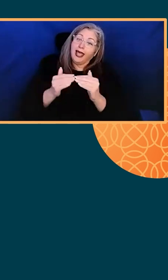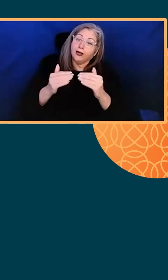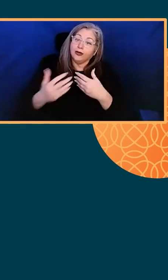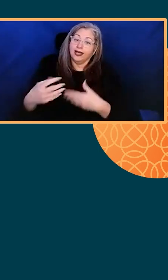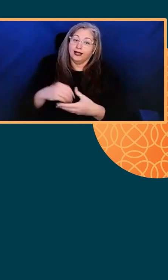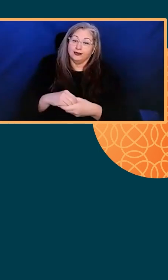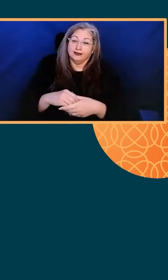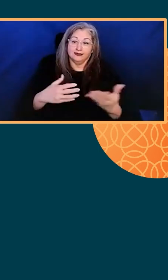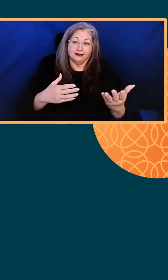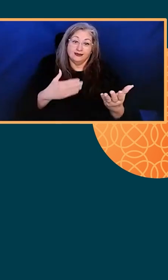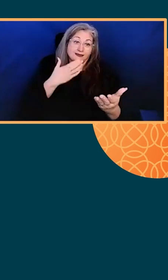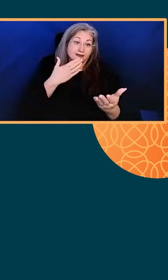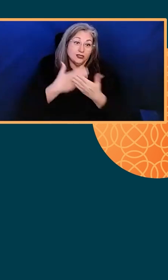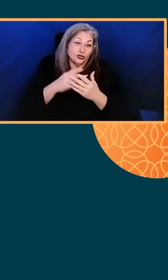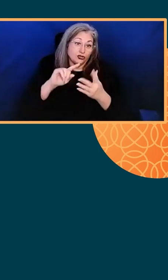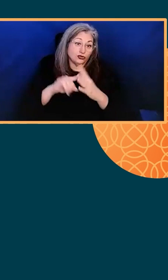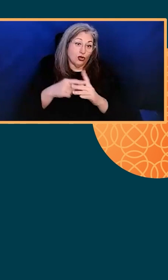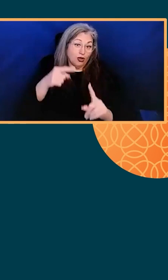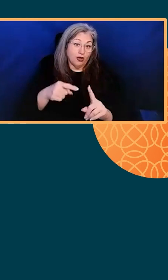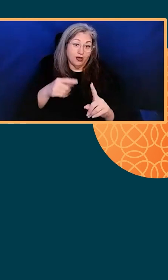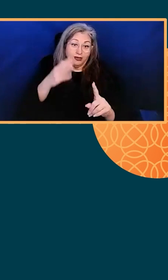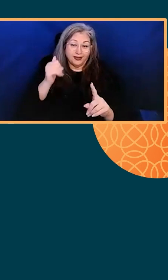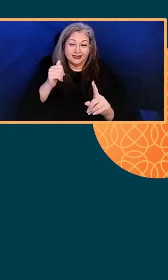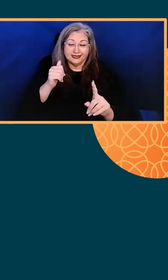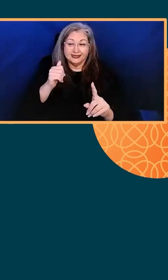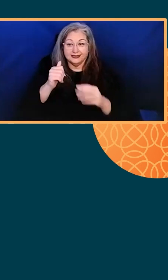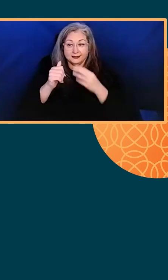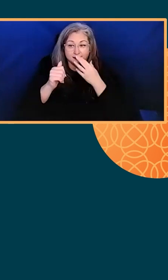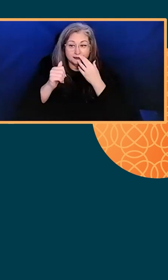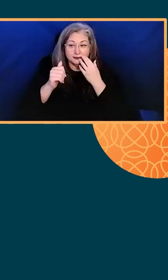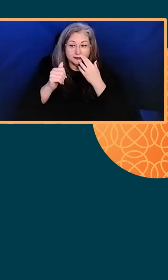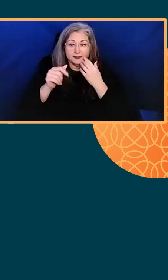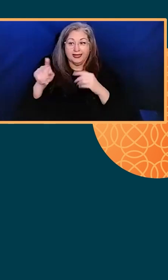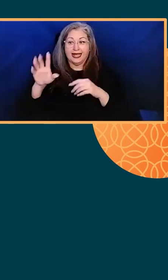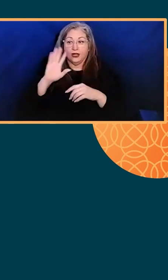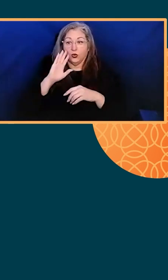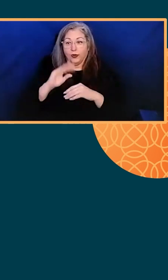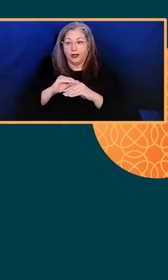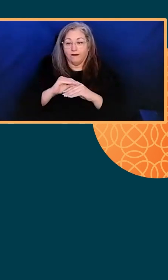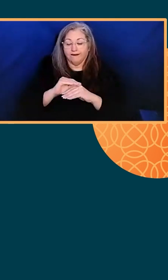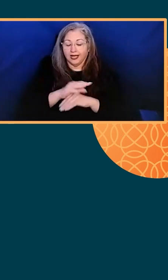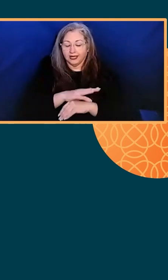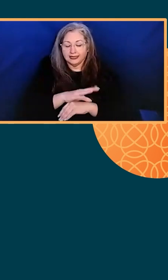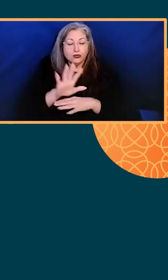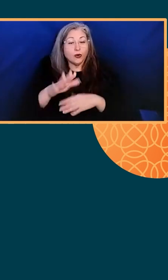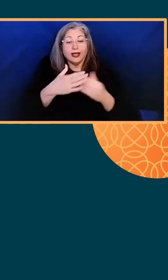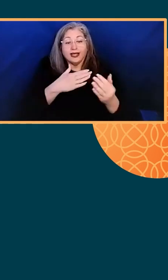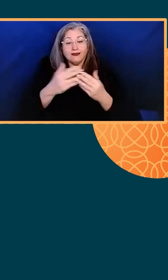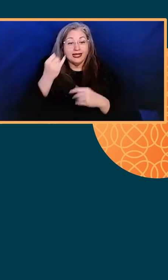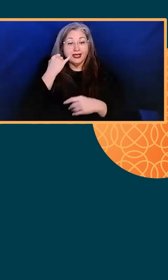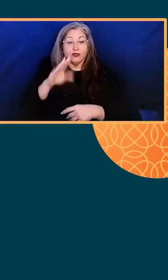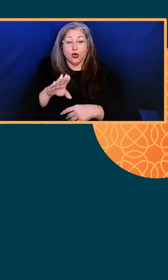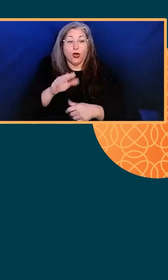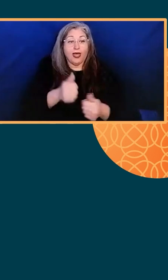might want to start there, because that's really affecting, even if your ED